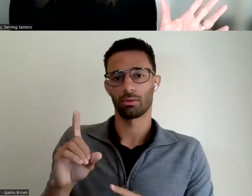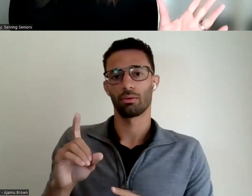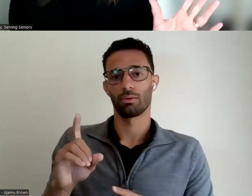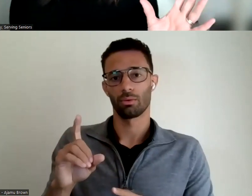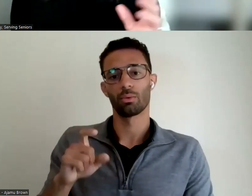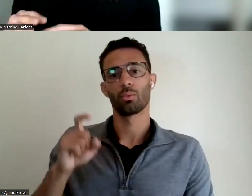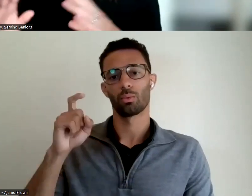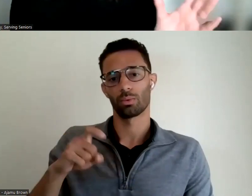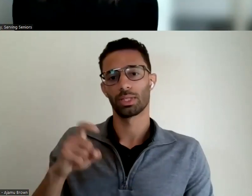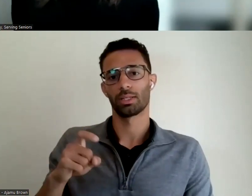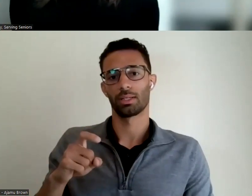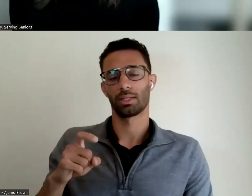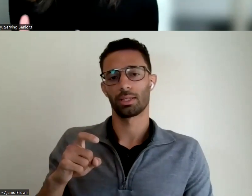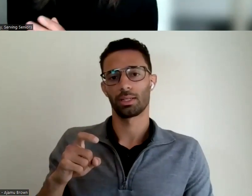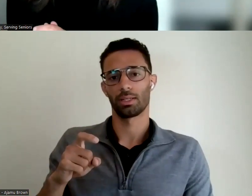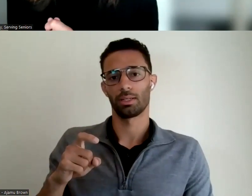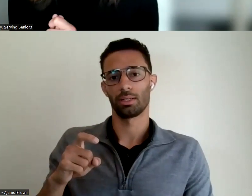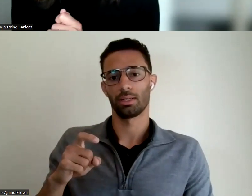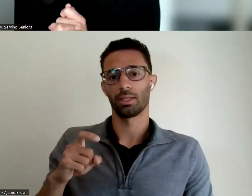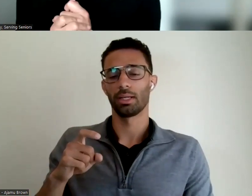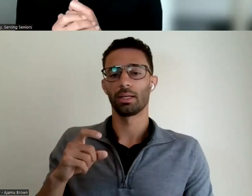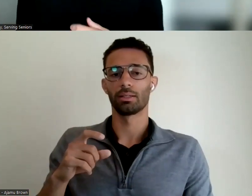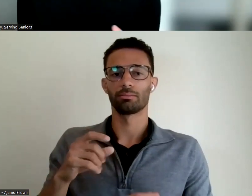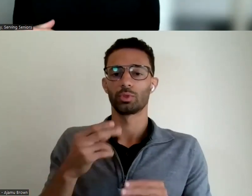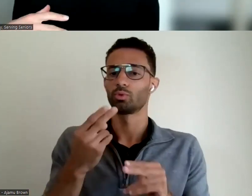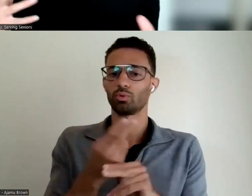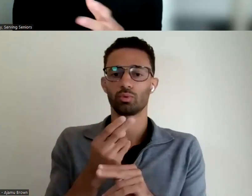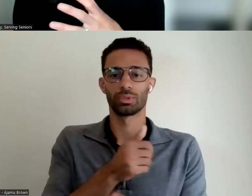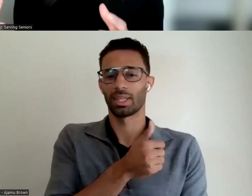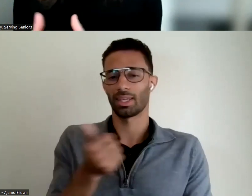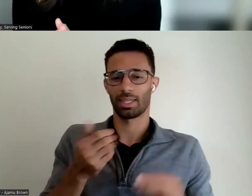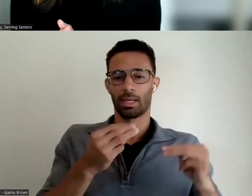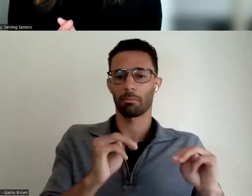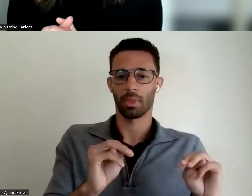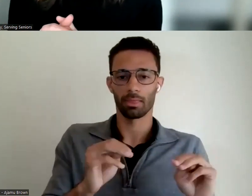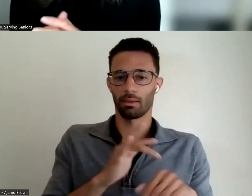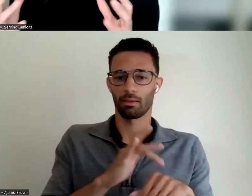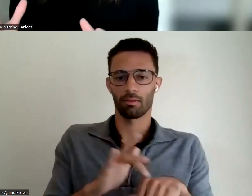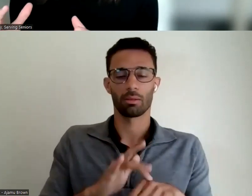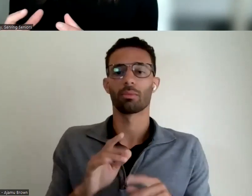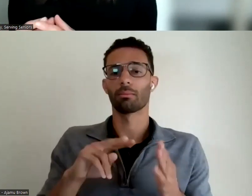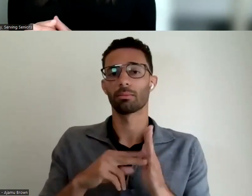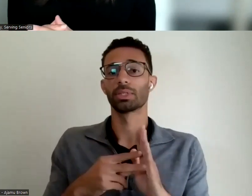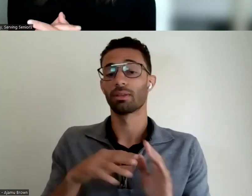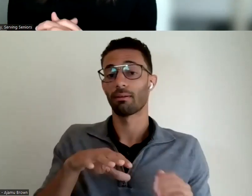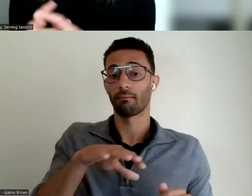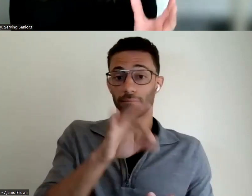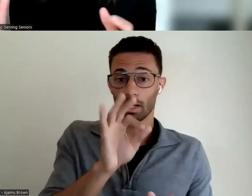the, check all the above approach. So whether that's finding units for folks to